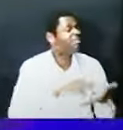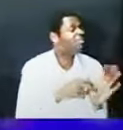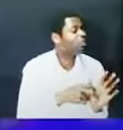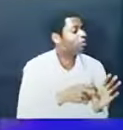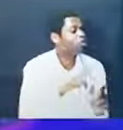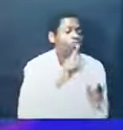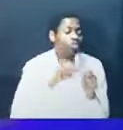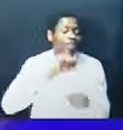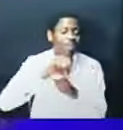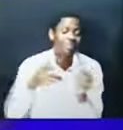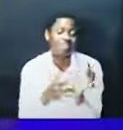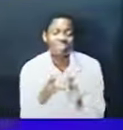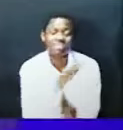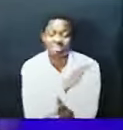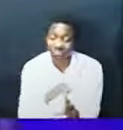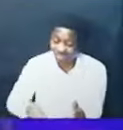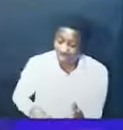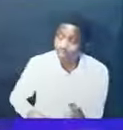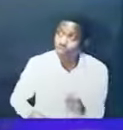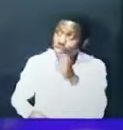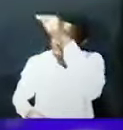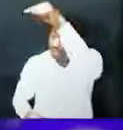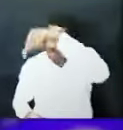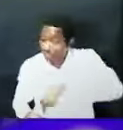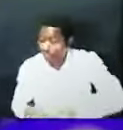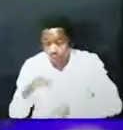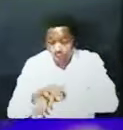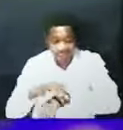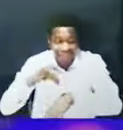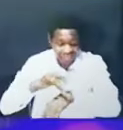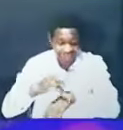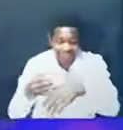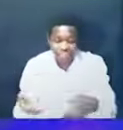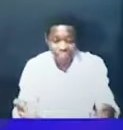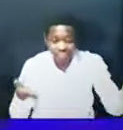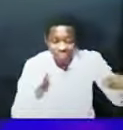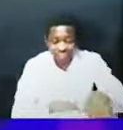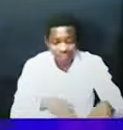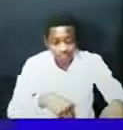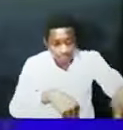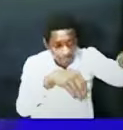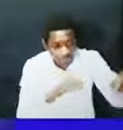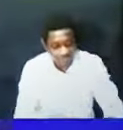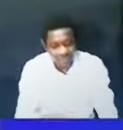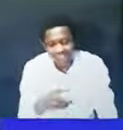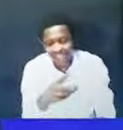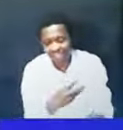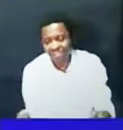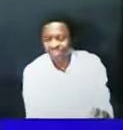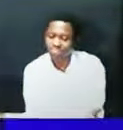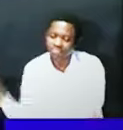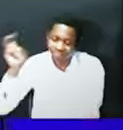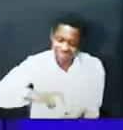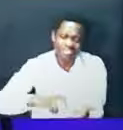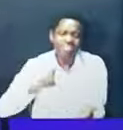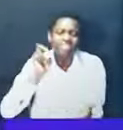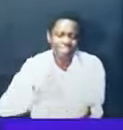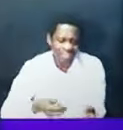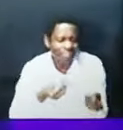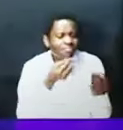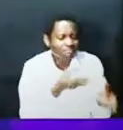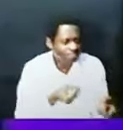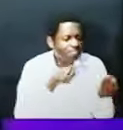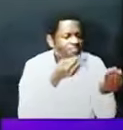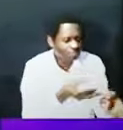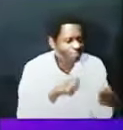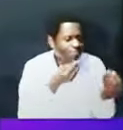his coming on the earth, his death, his burial, and his resurrection. Na onyankopon e kasa che Abraham se ni munu